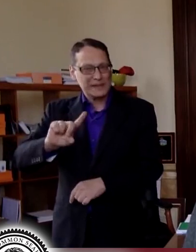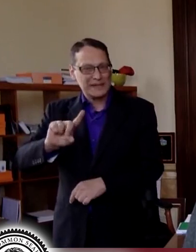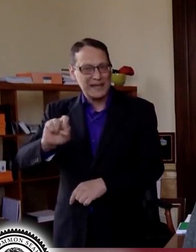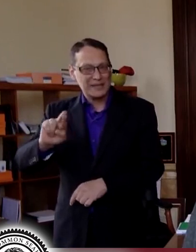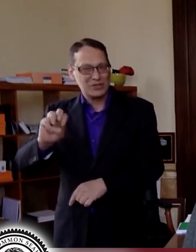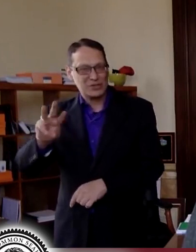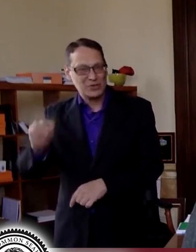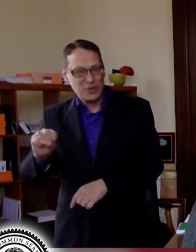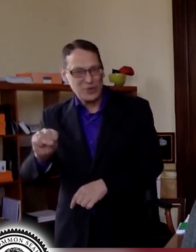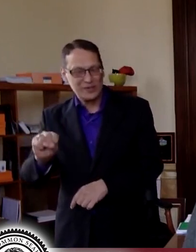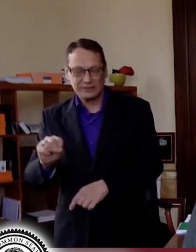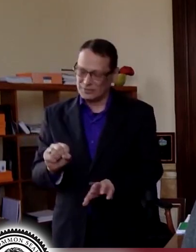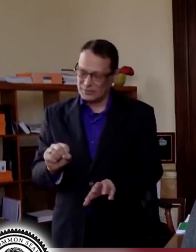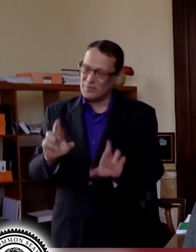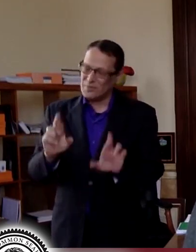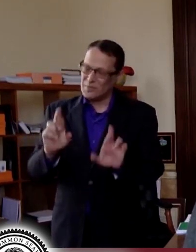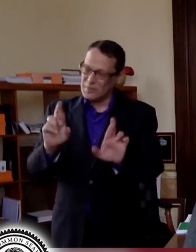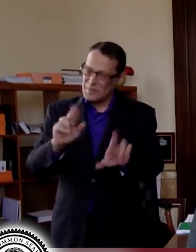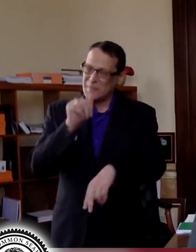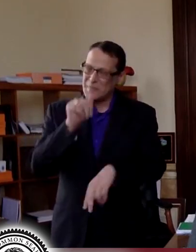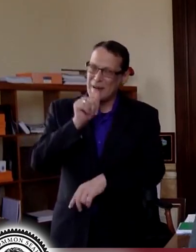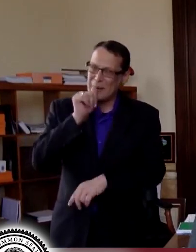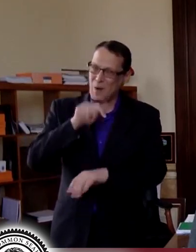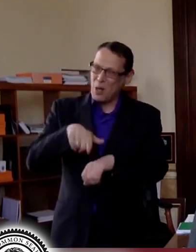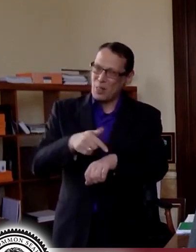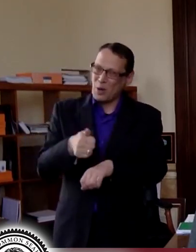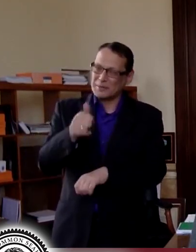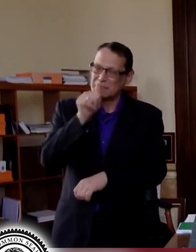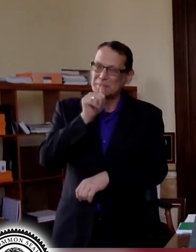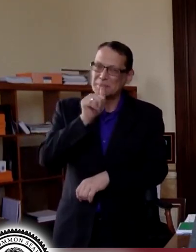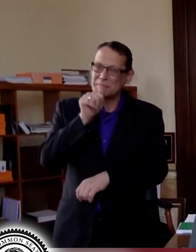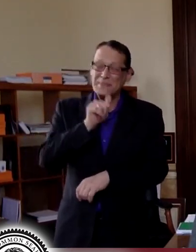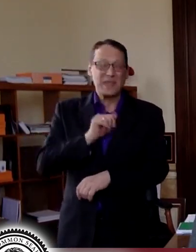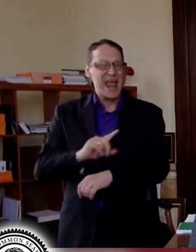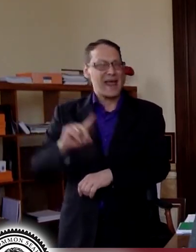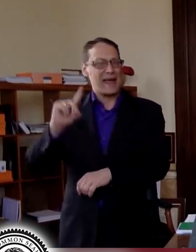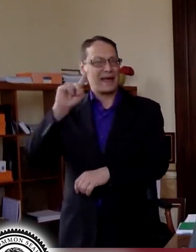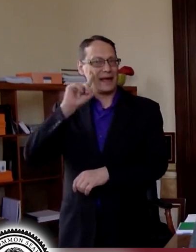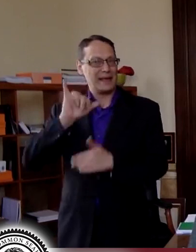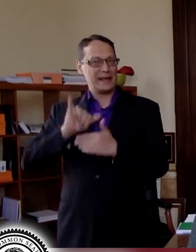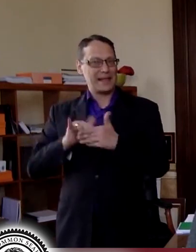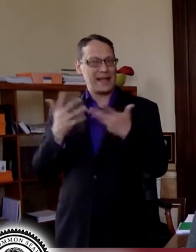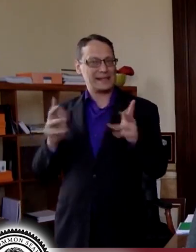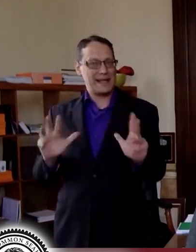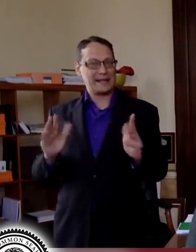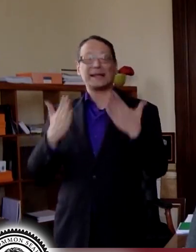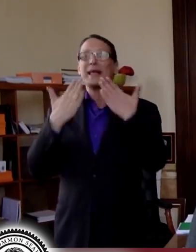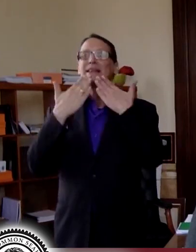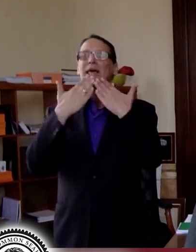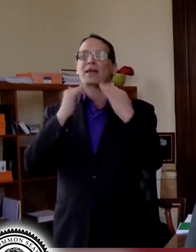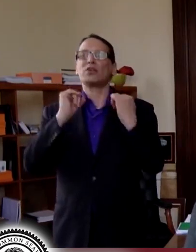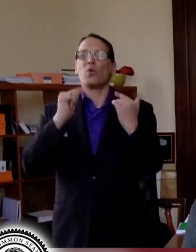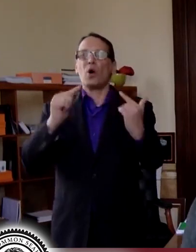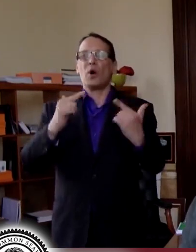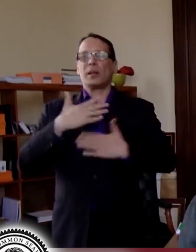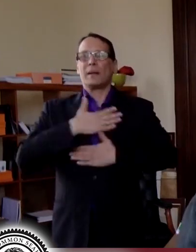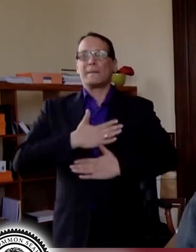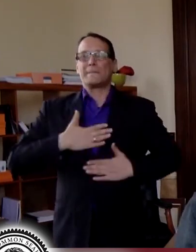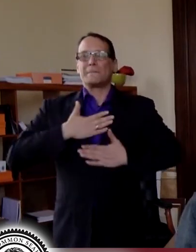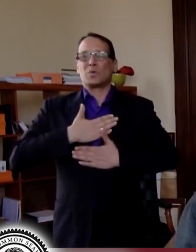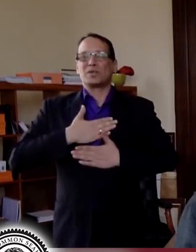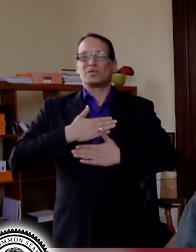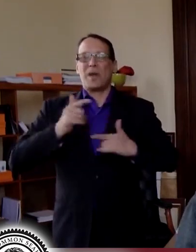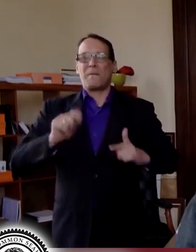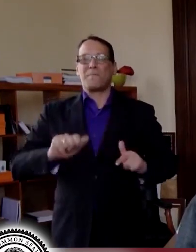Just hang on a little longer, guys. I think that's it. That's all the time we have for. So thank you all. Really appreciate you,